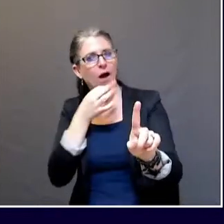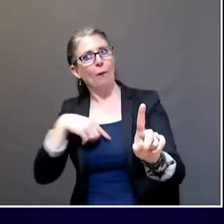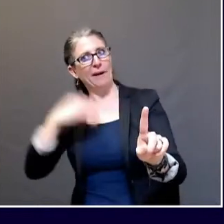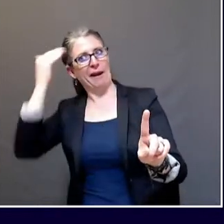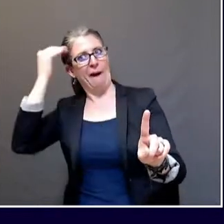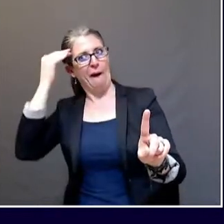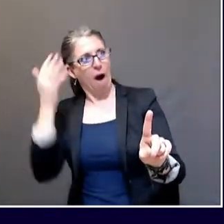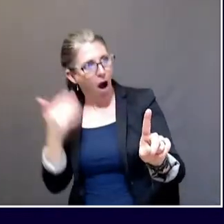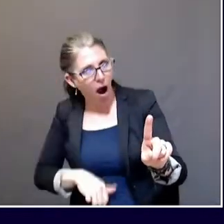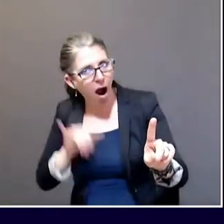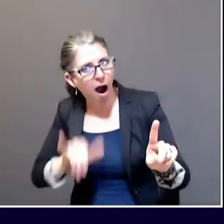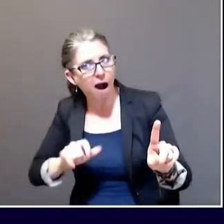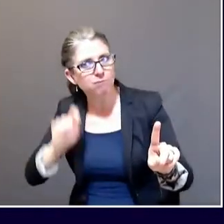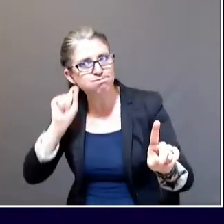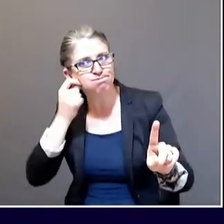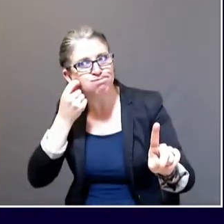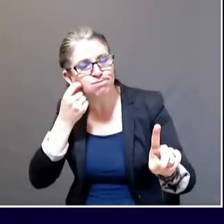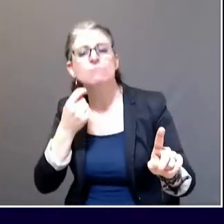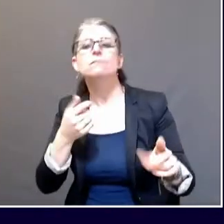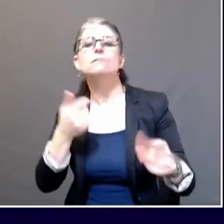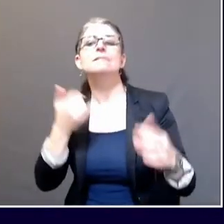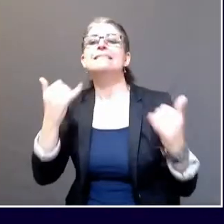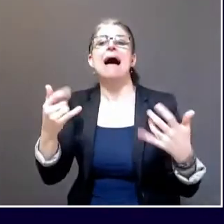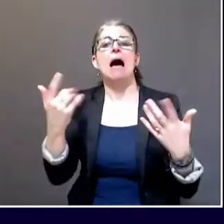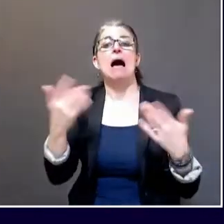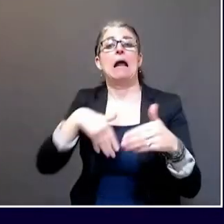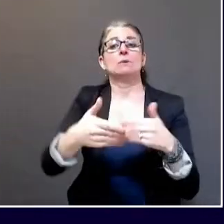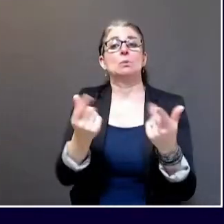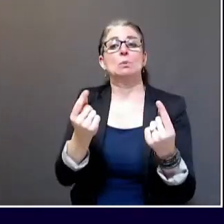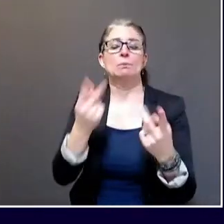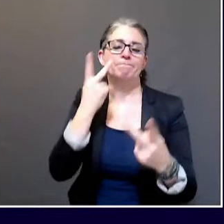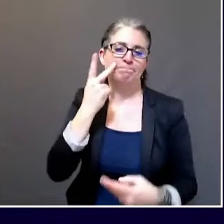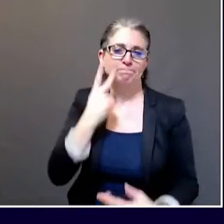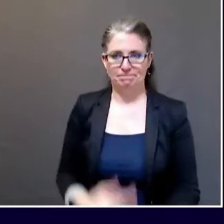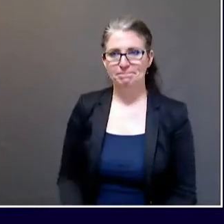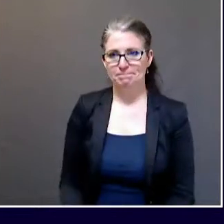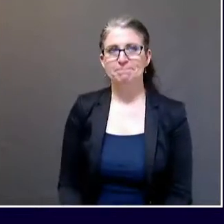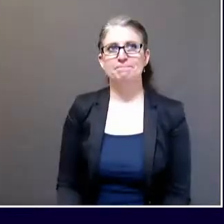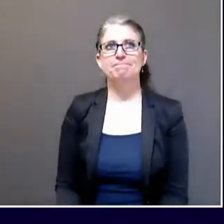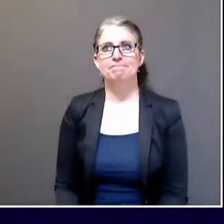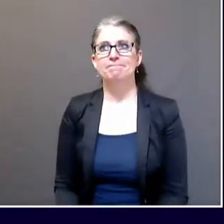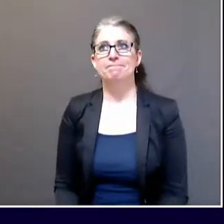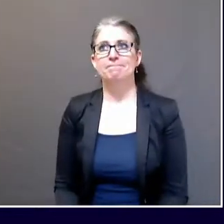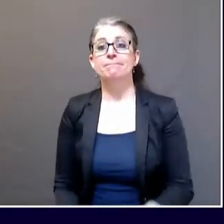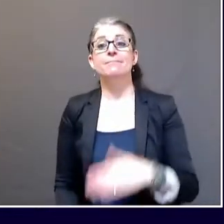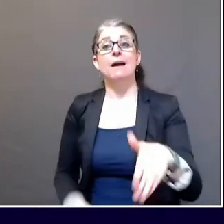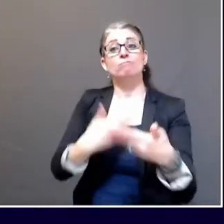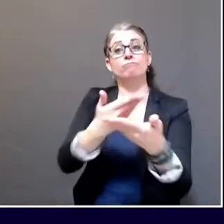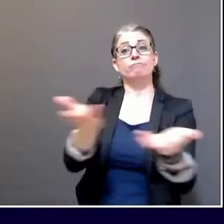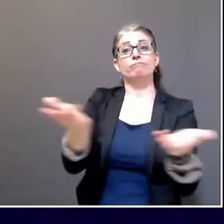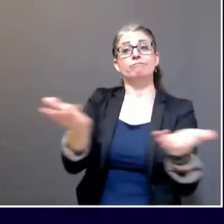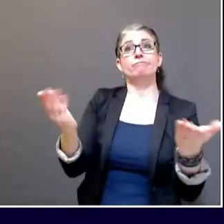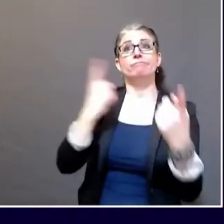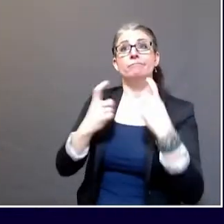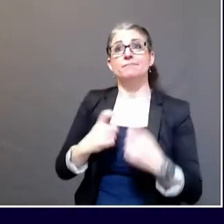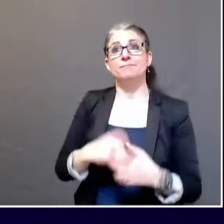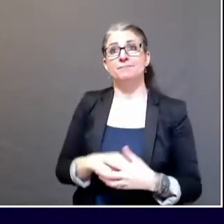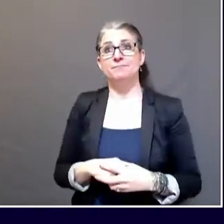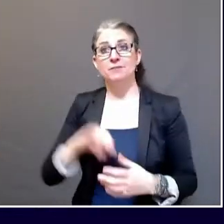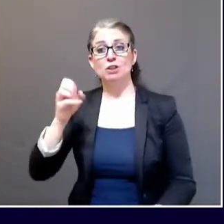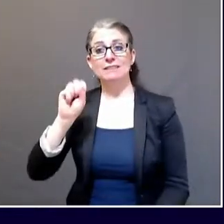I'm going to turn things over to our colleagues in the media. And the first question today goes to Jessica Piper from the